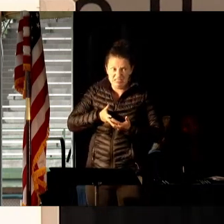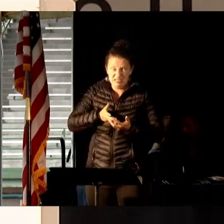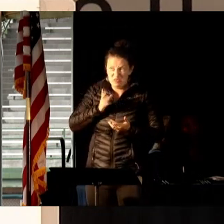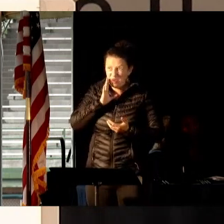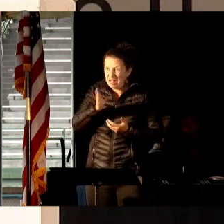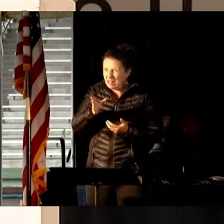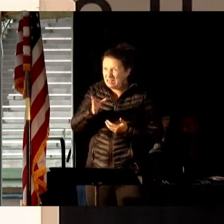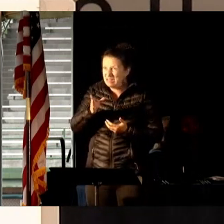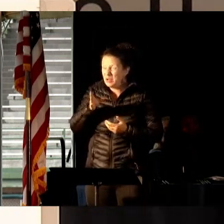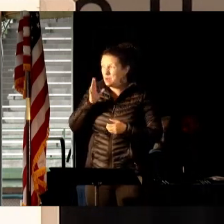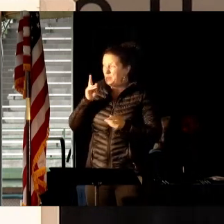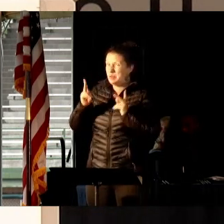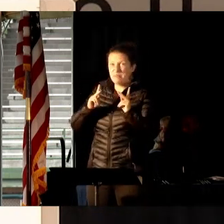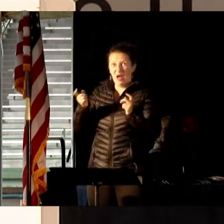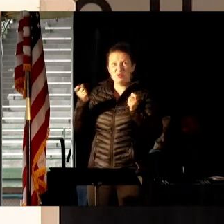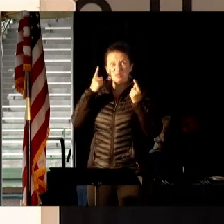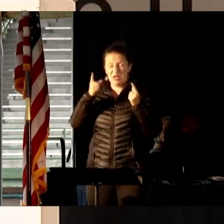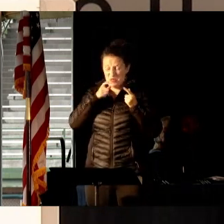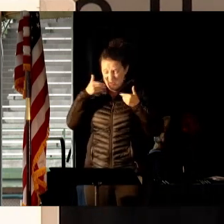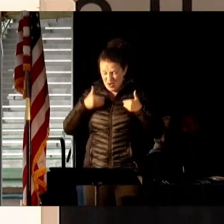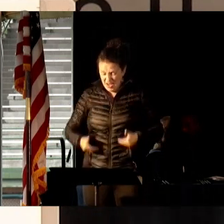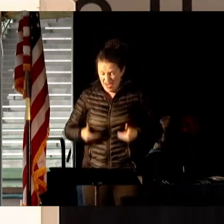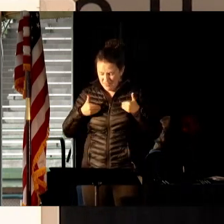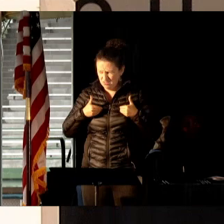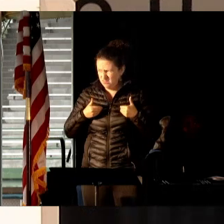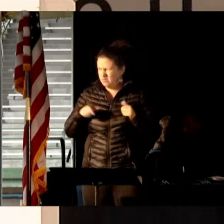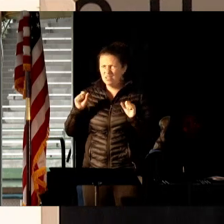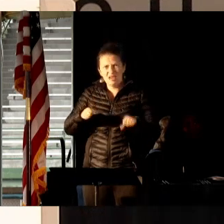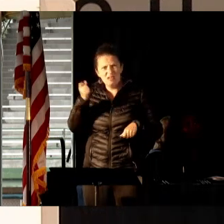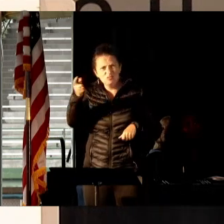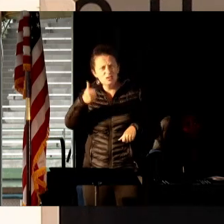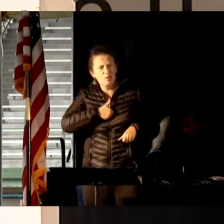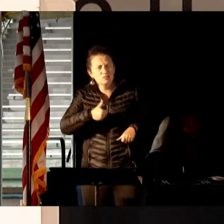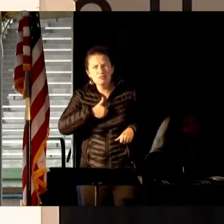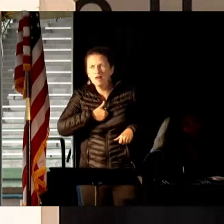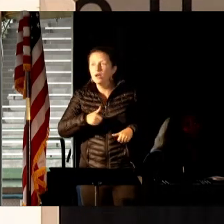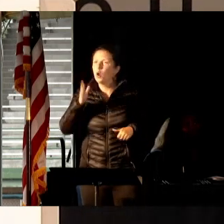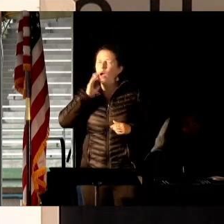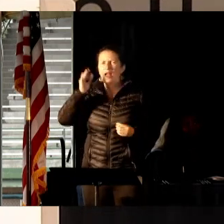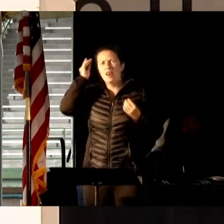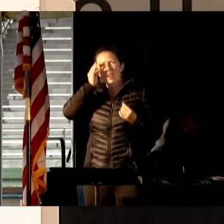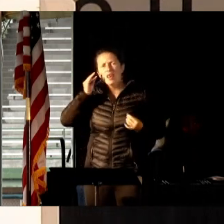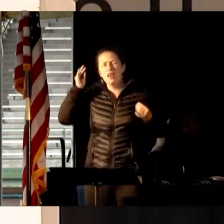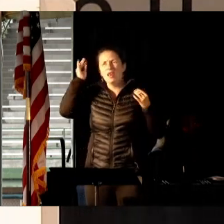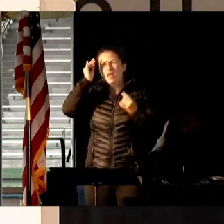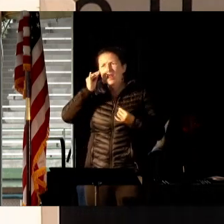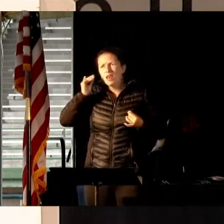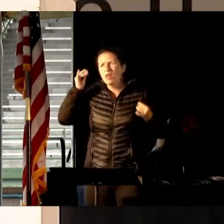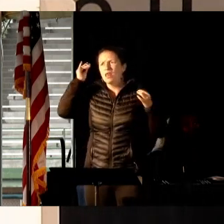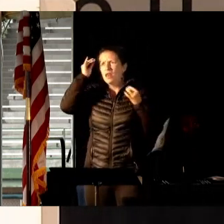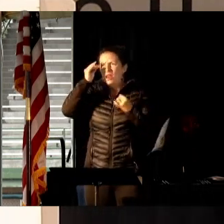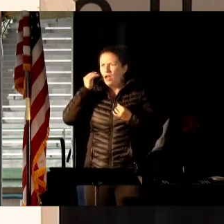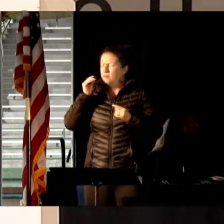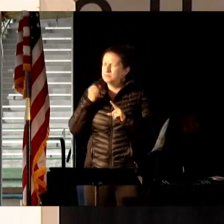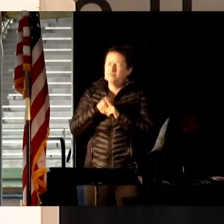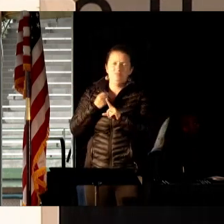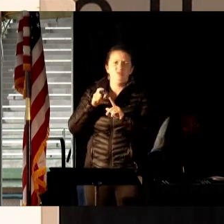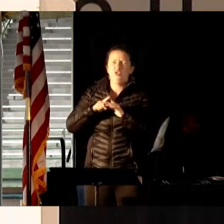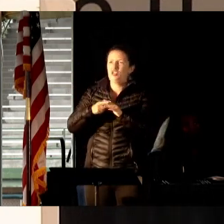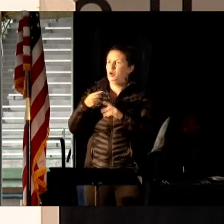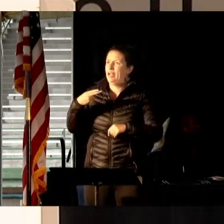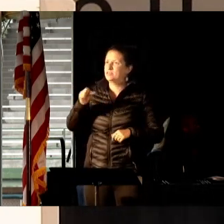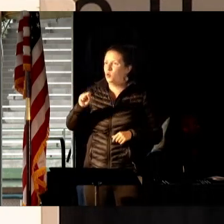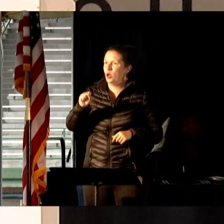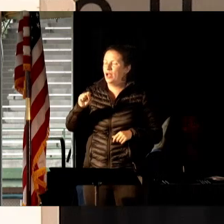myself? These anxieties bounce around our heads until the first day of high school, and we quickly realize something. For us